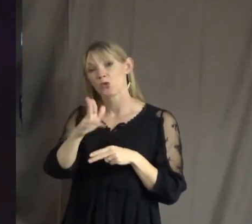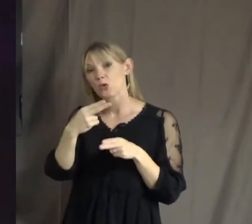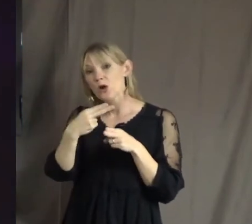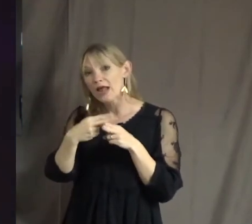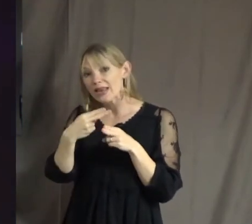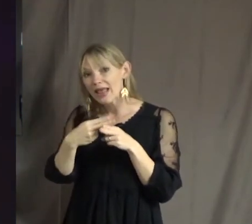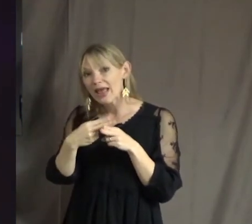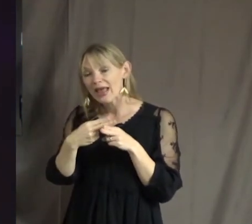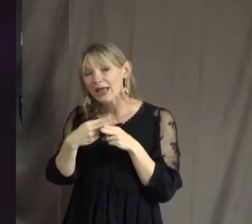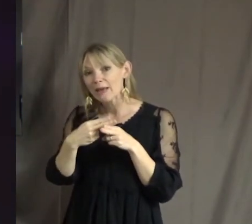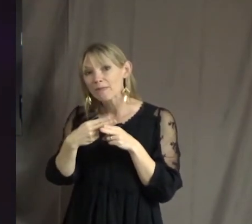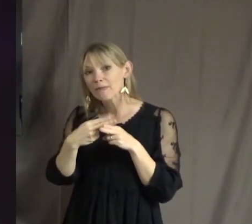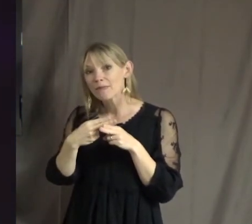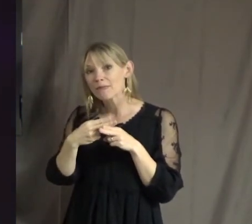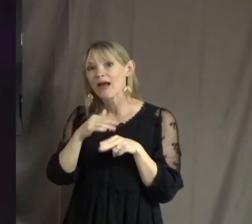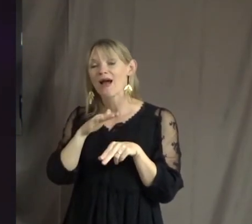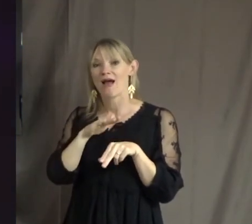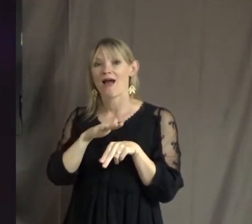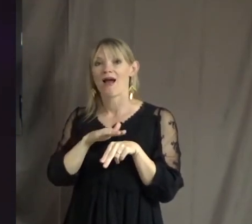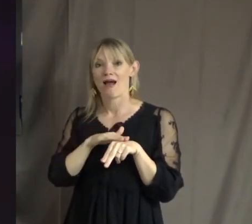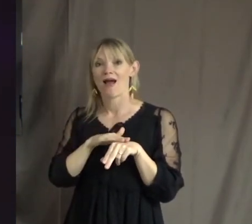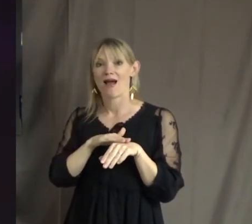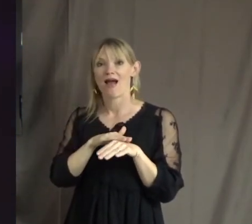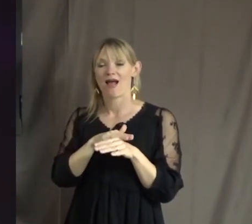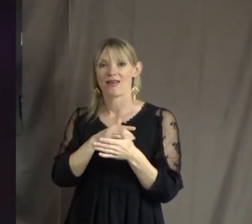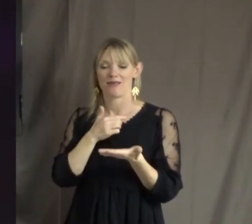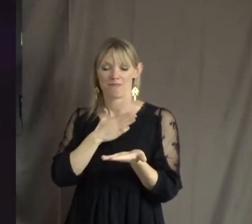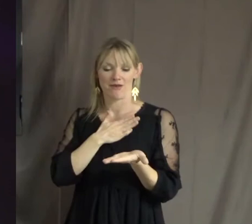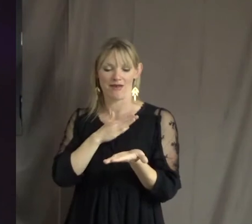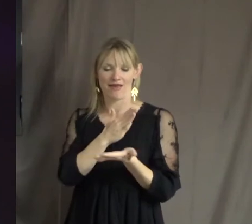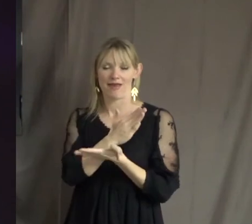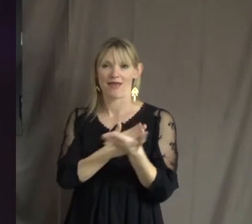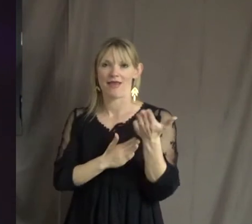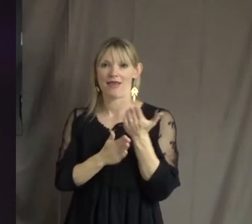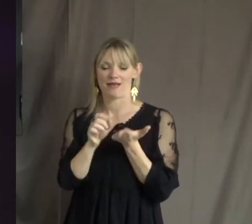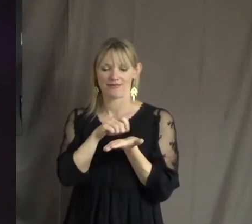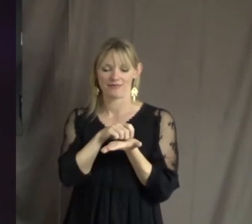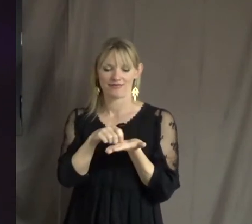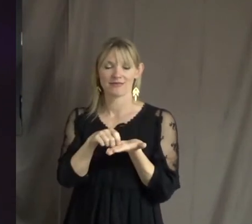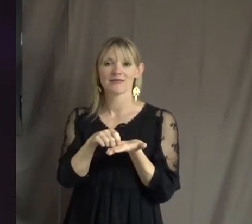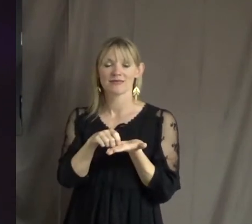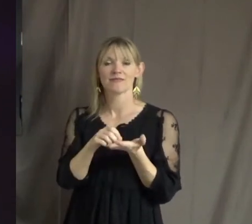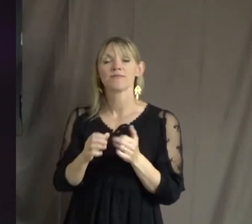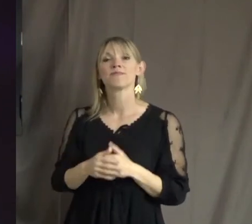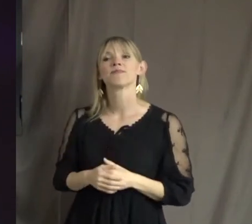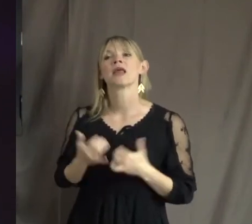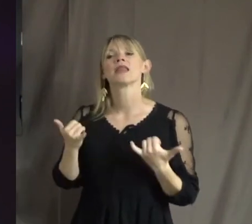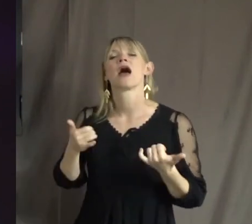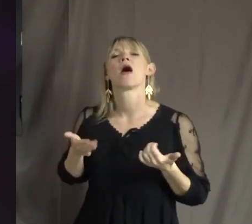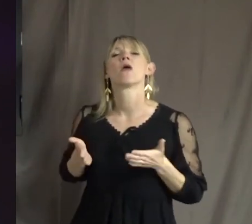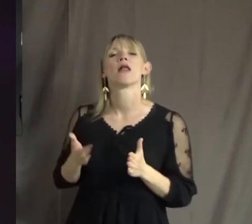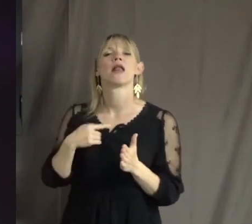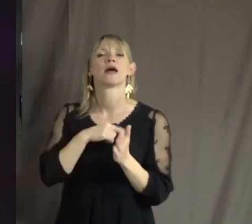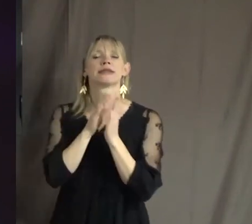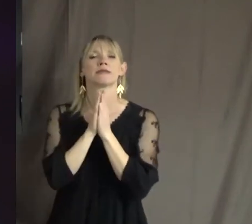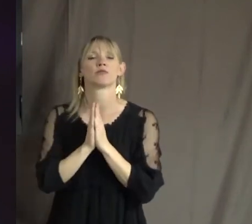is written upon the palms of my hands. So let us now just move into